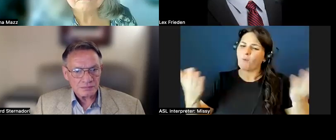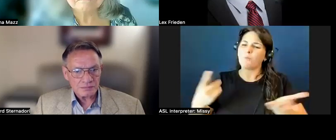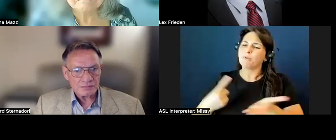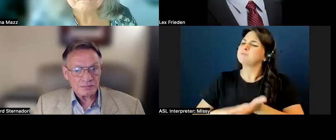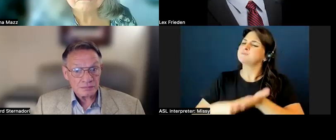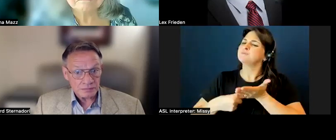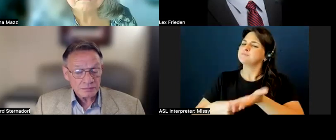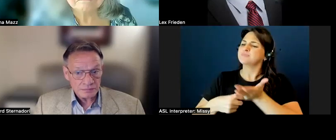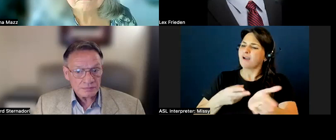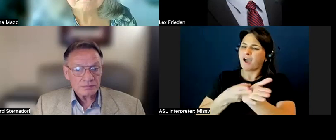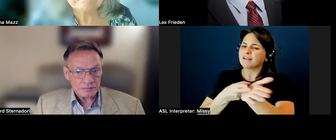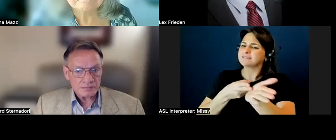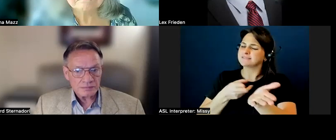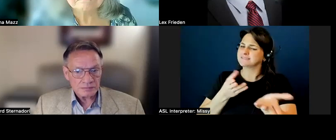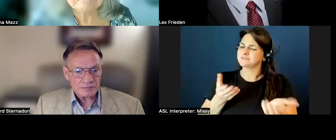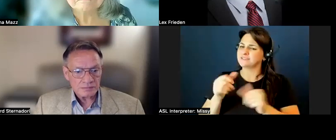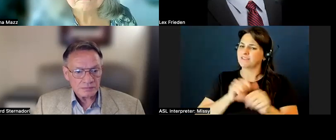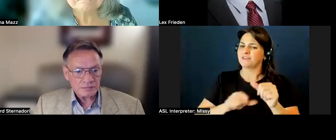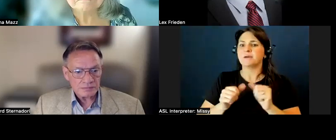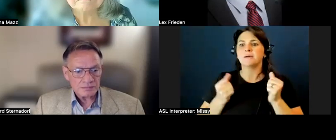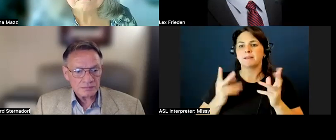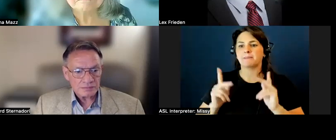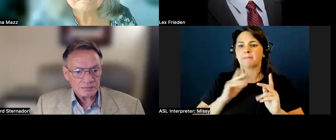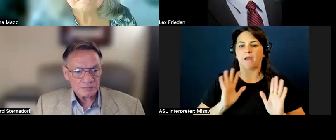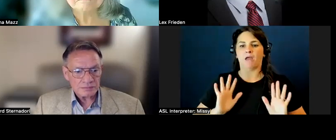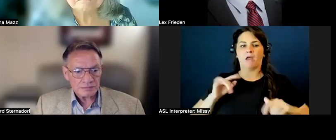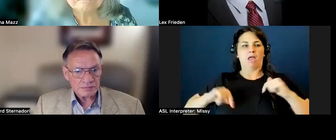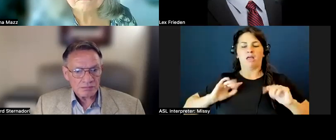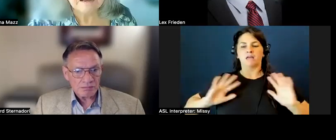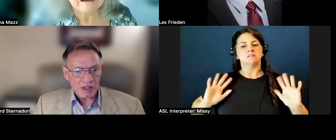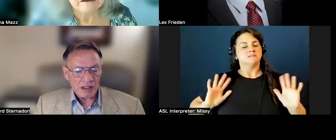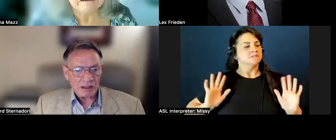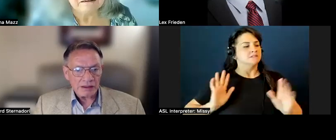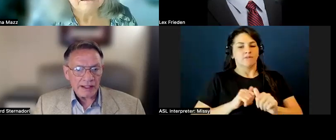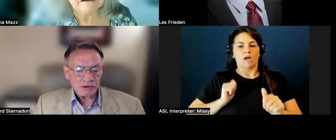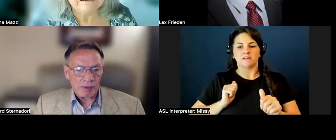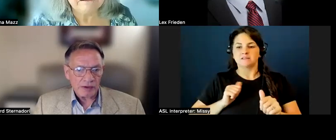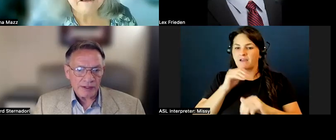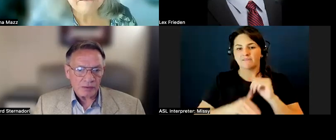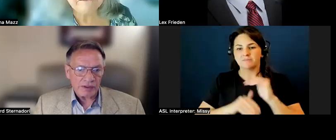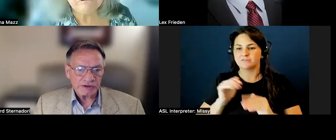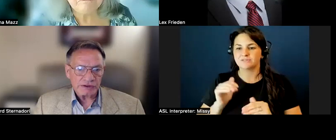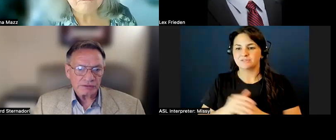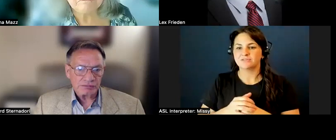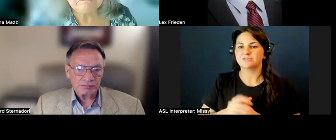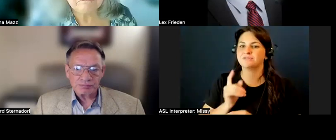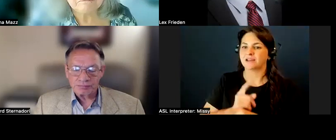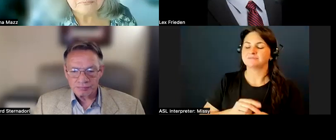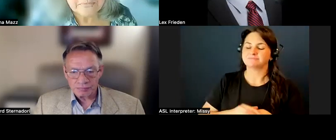and honest conversations. I think a lot of people shy away from it because they're uncomfortable. So. And as part of that I question,